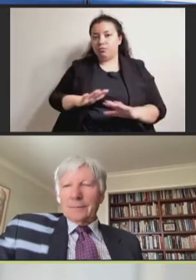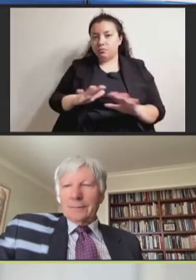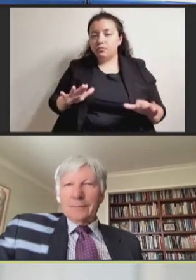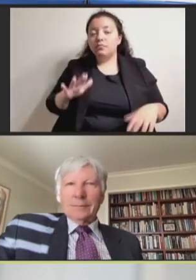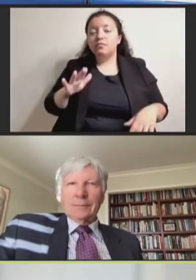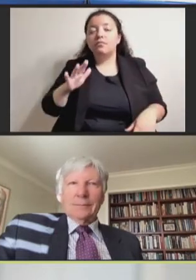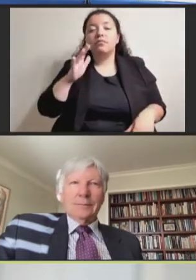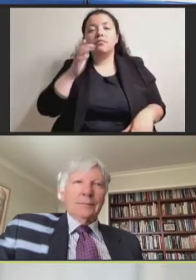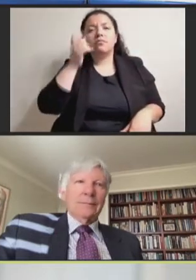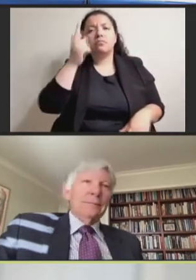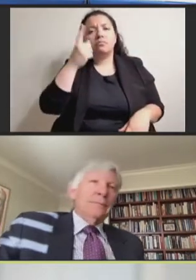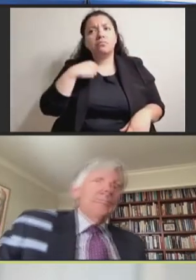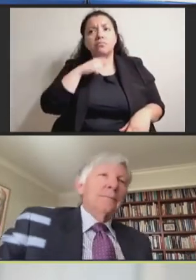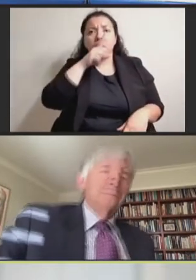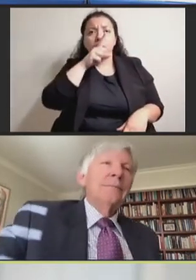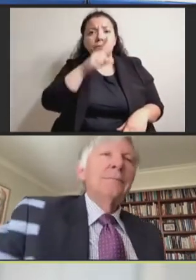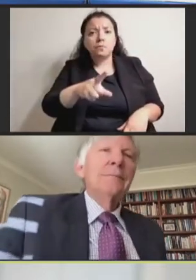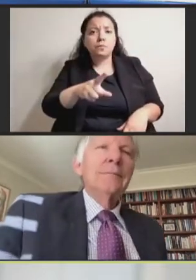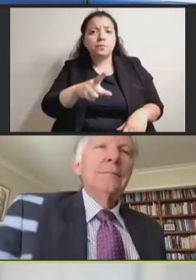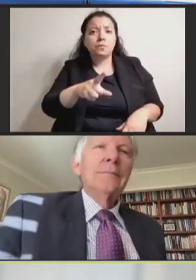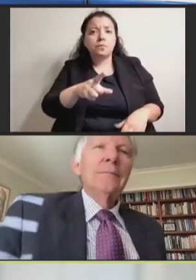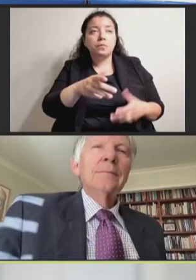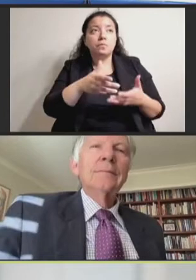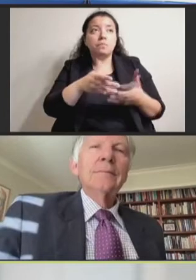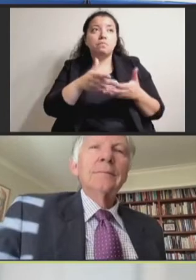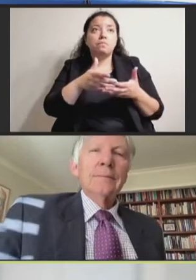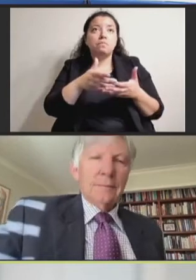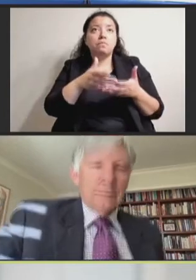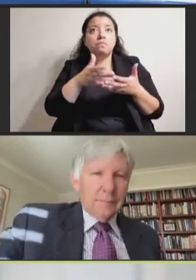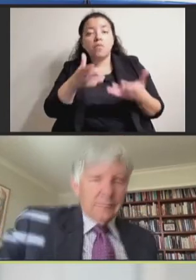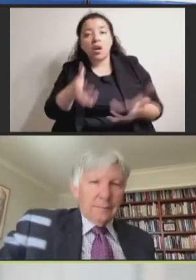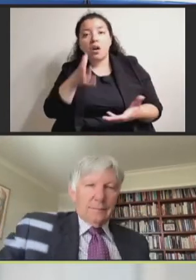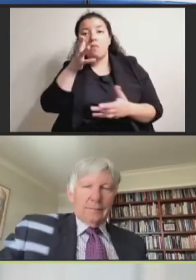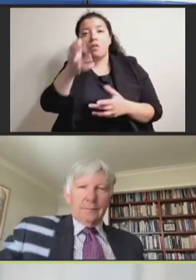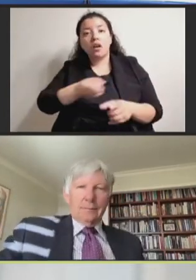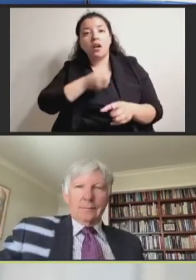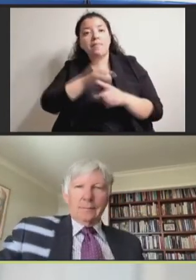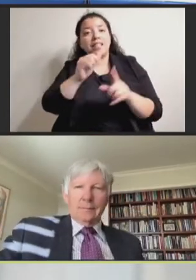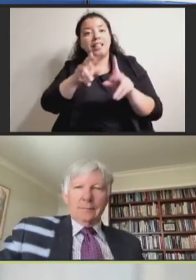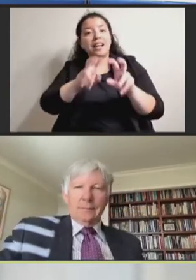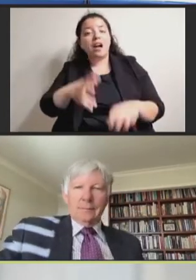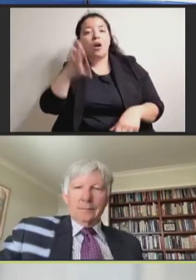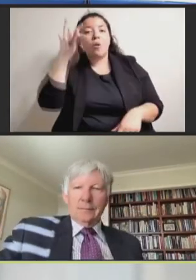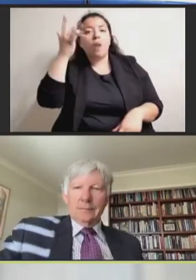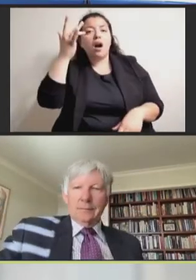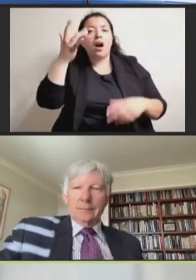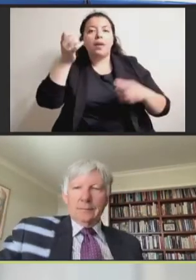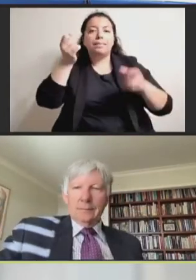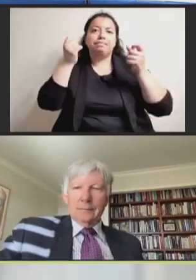don't know how much it would impact overall the analysis, just because there's such a large population that